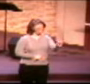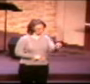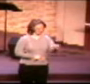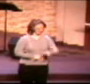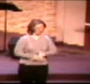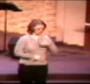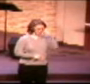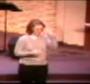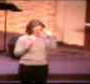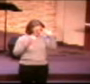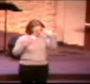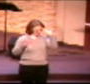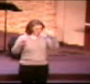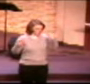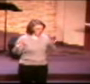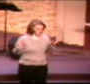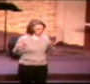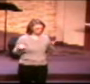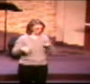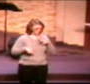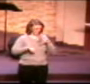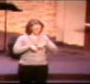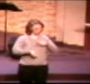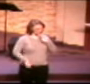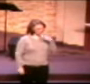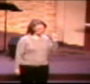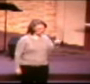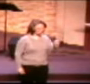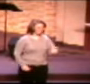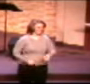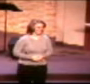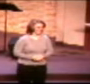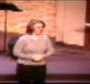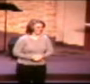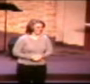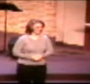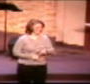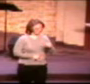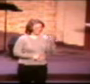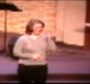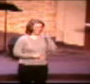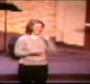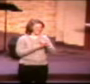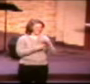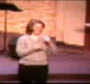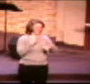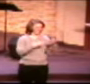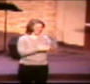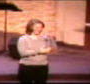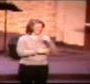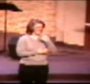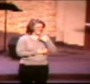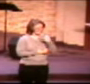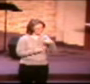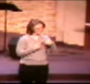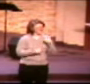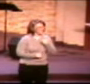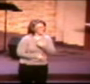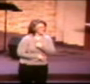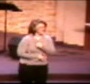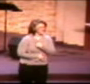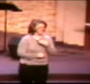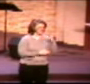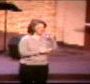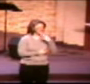the expectation is, of course I would say yes. You realize that's what God does to us. God